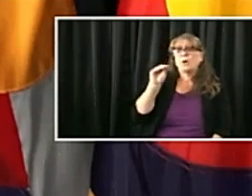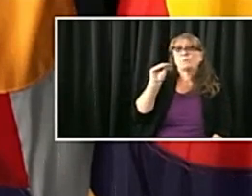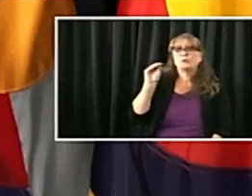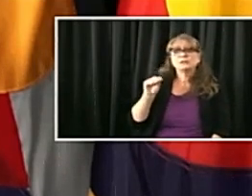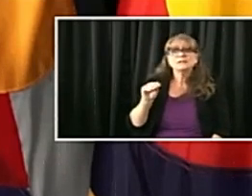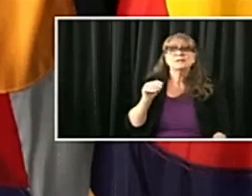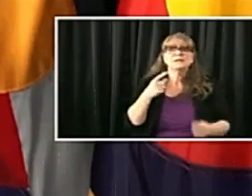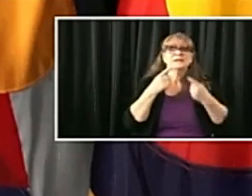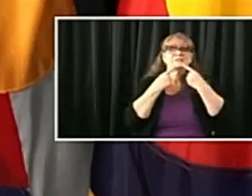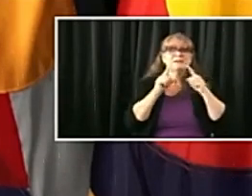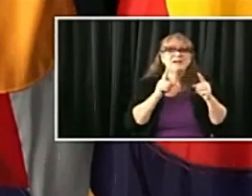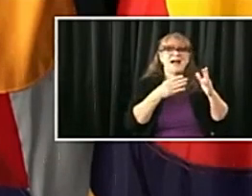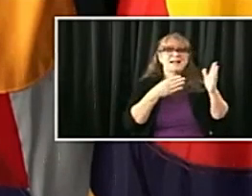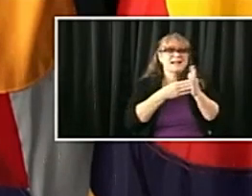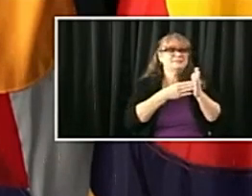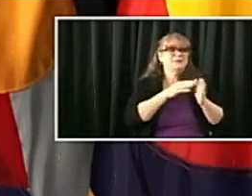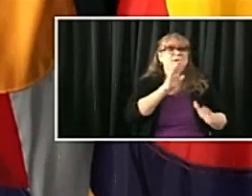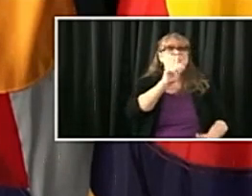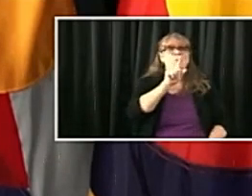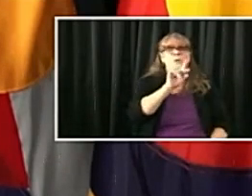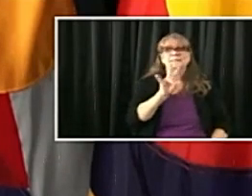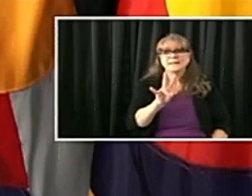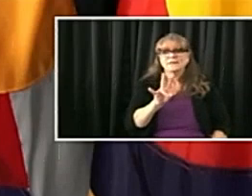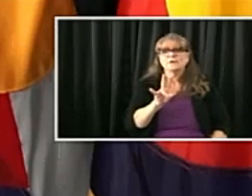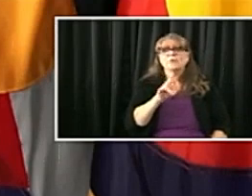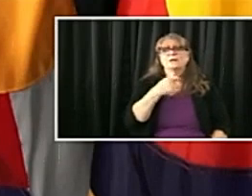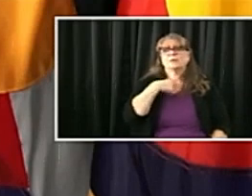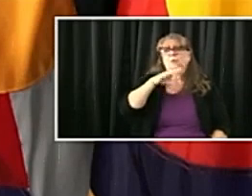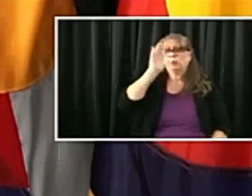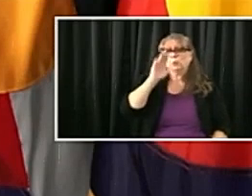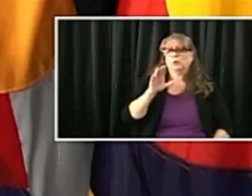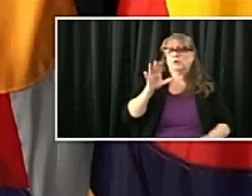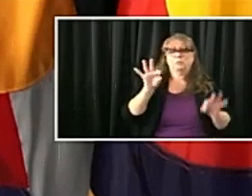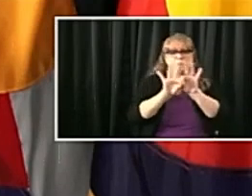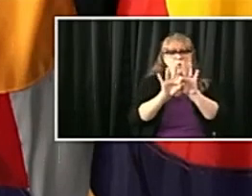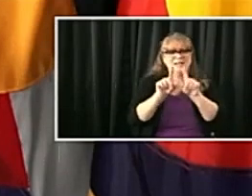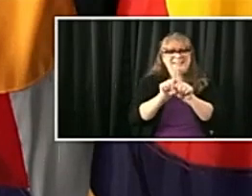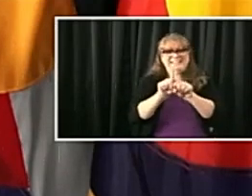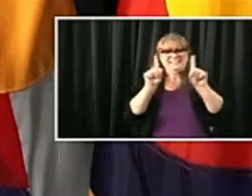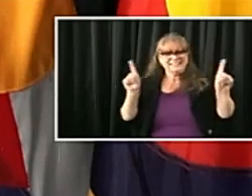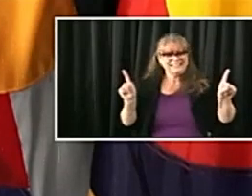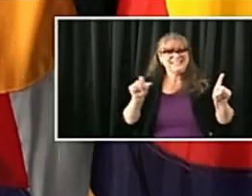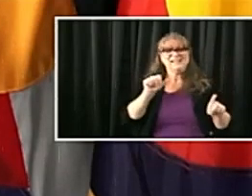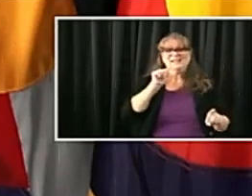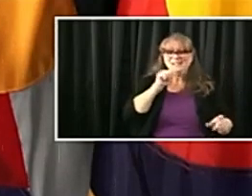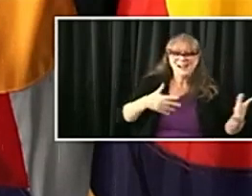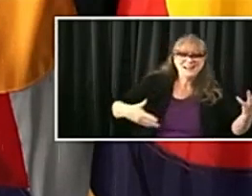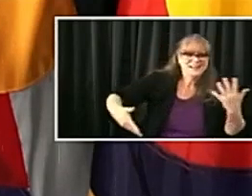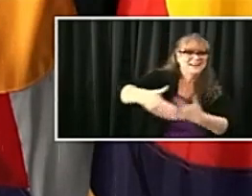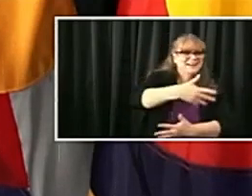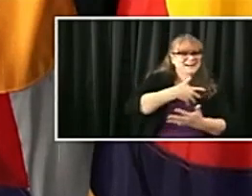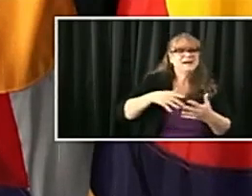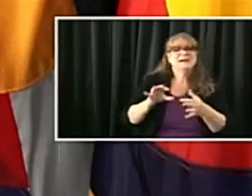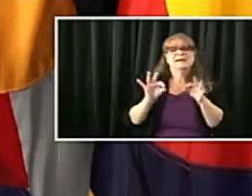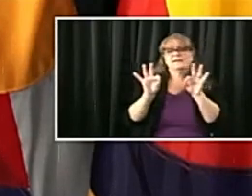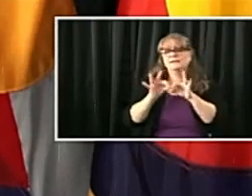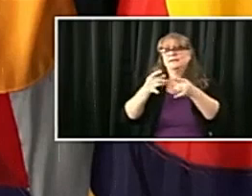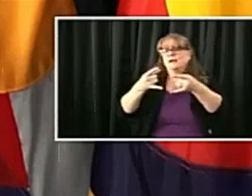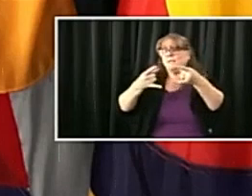distancing, mask wearing, avoiding social gatherings. It's just none of these methods are quite as effective against a virus that is more